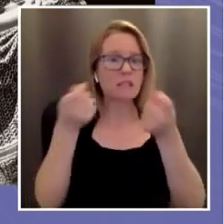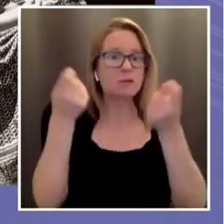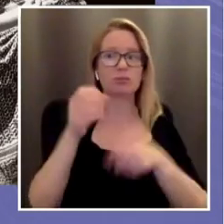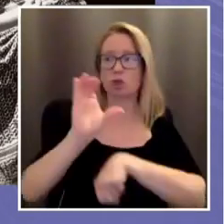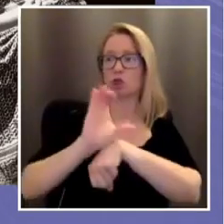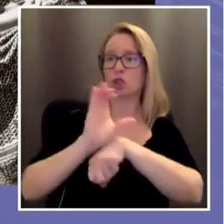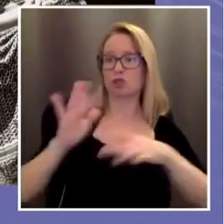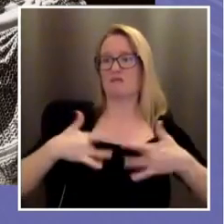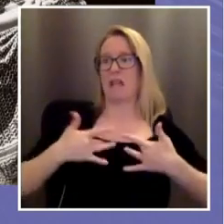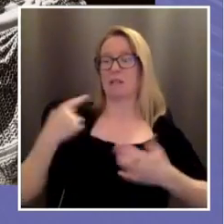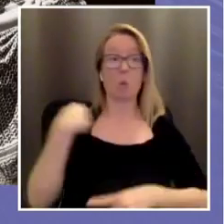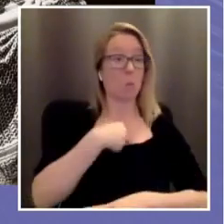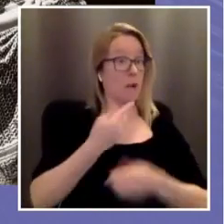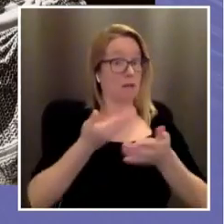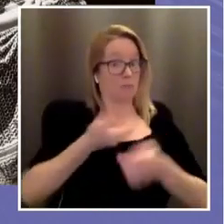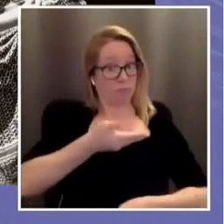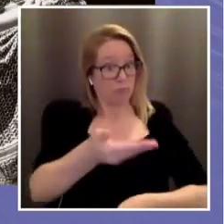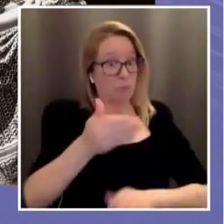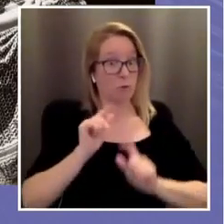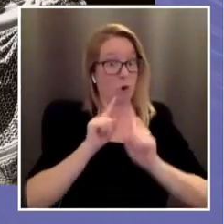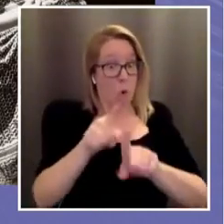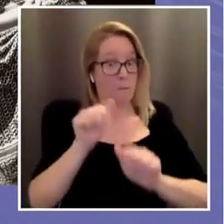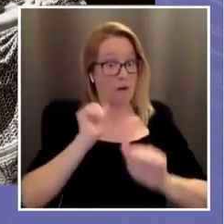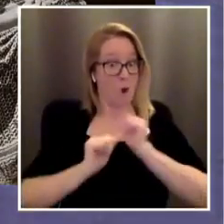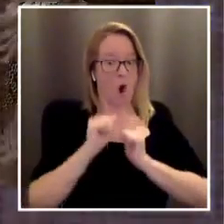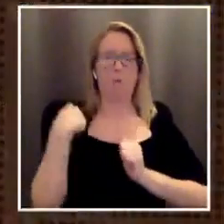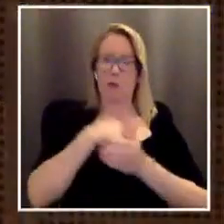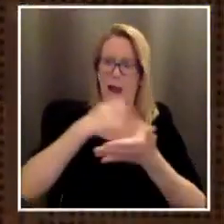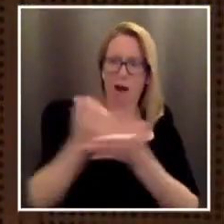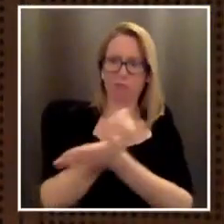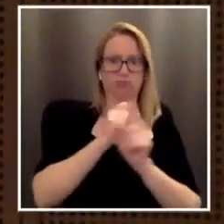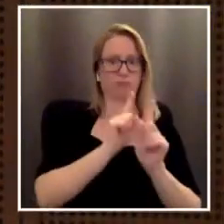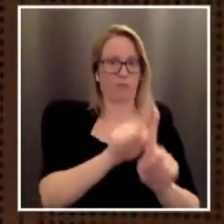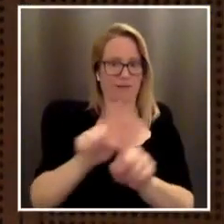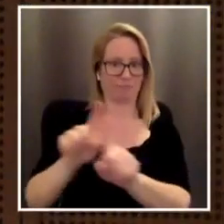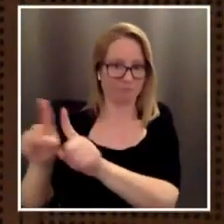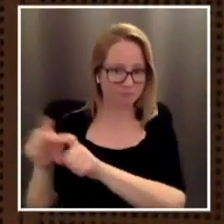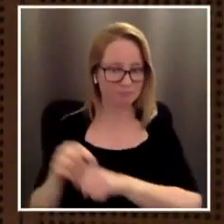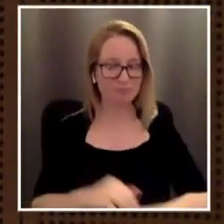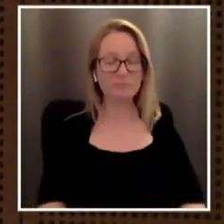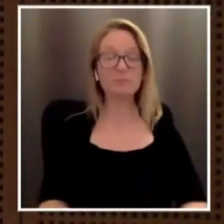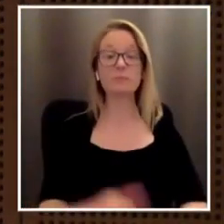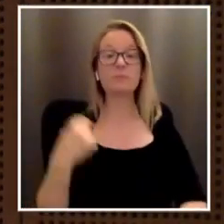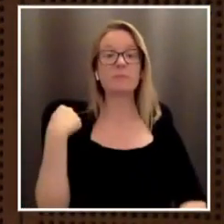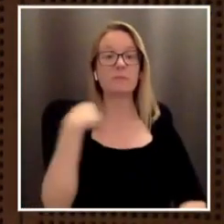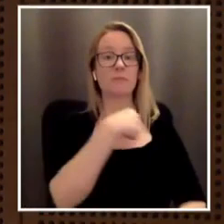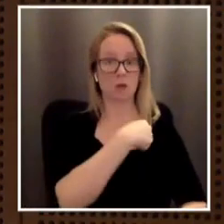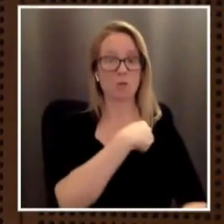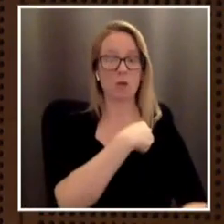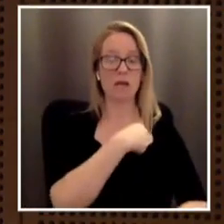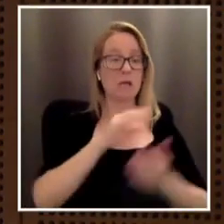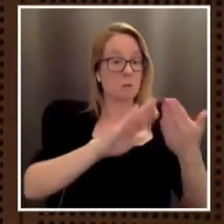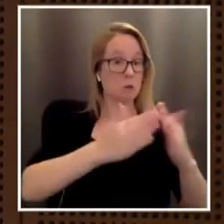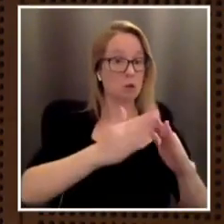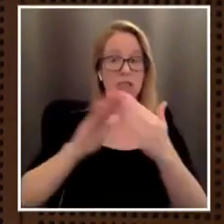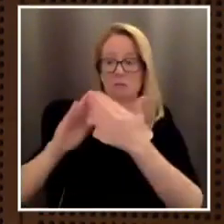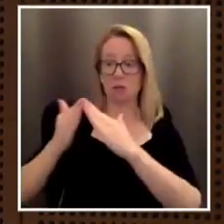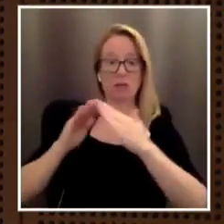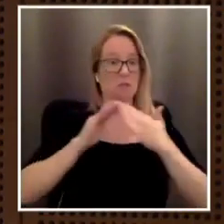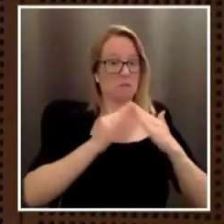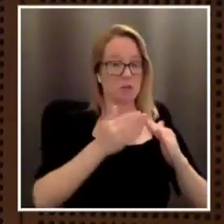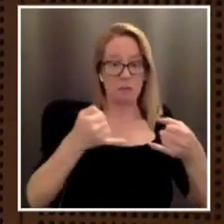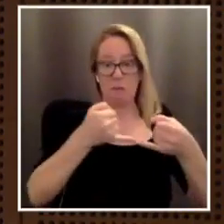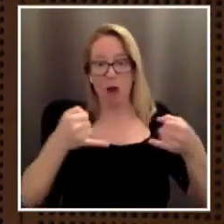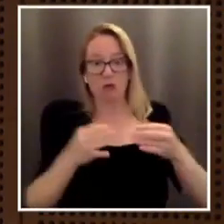anywhere we were asked to perform, we went. We moved among our communities and across